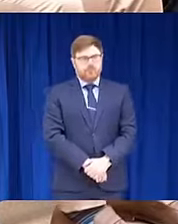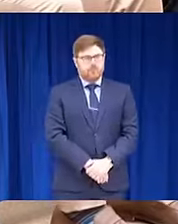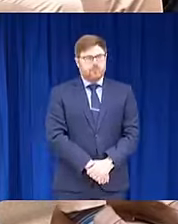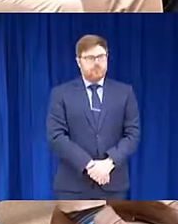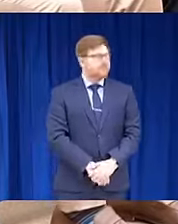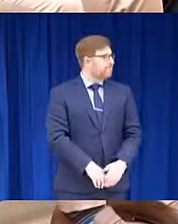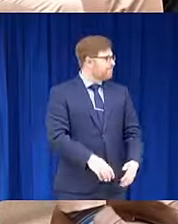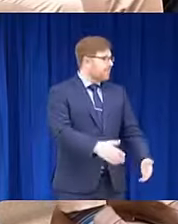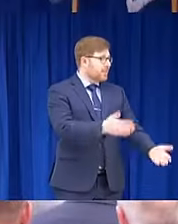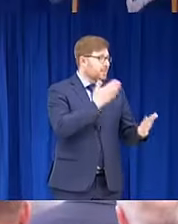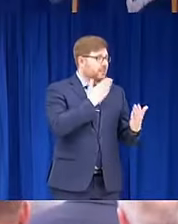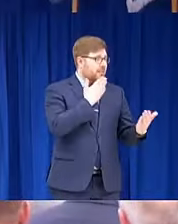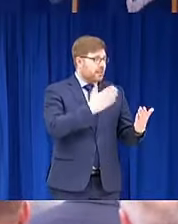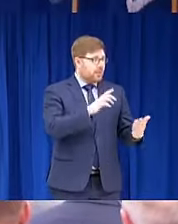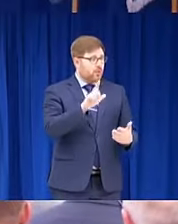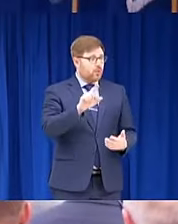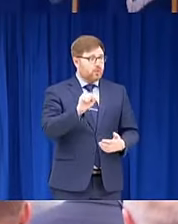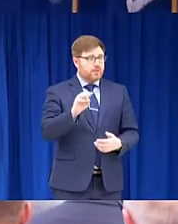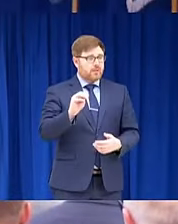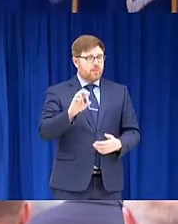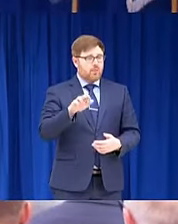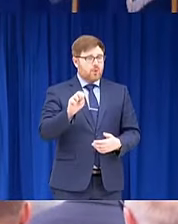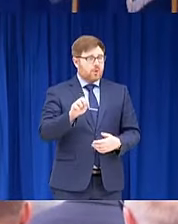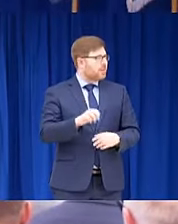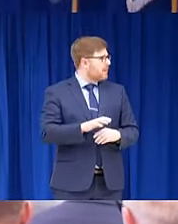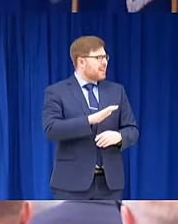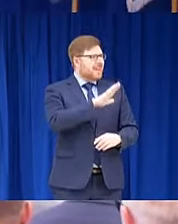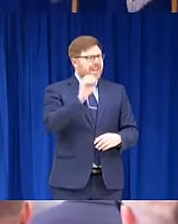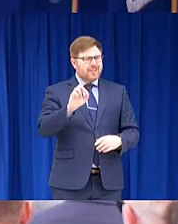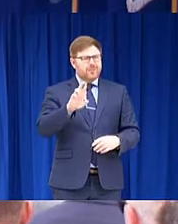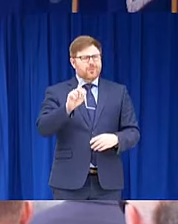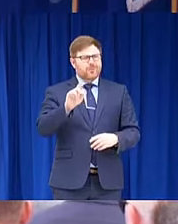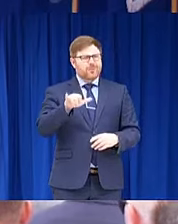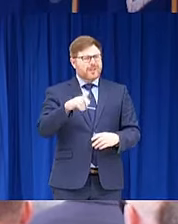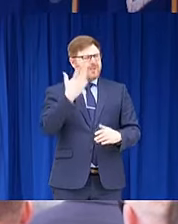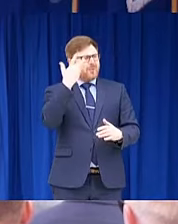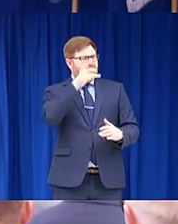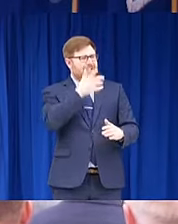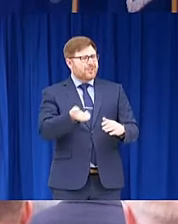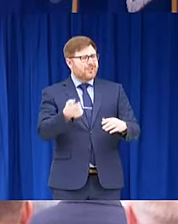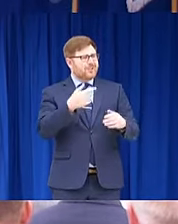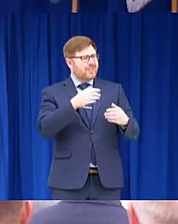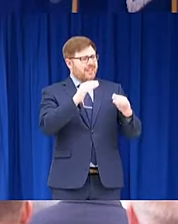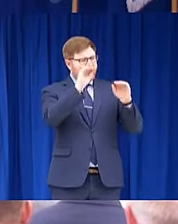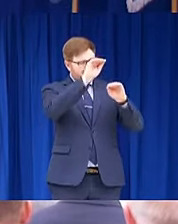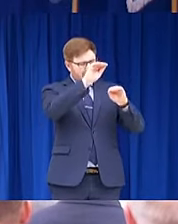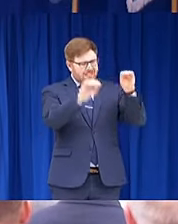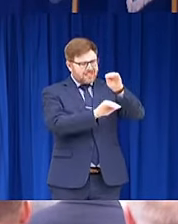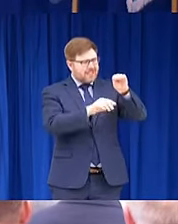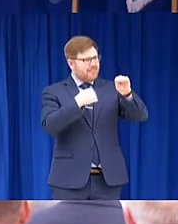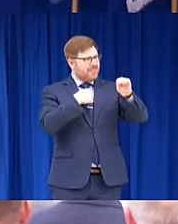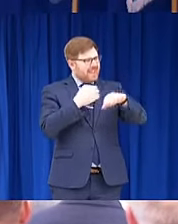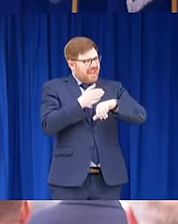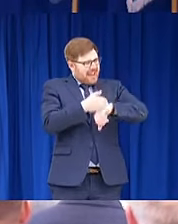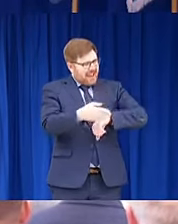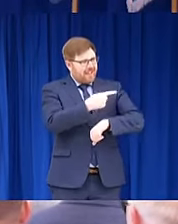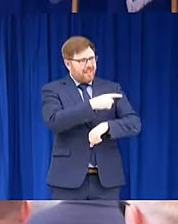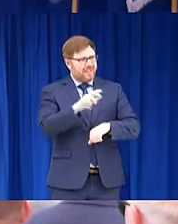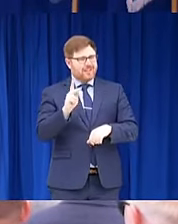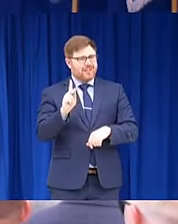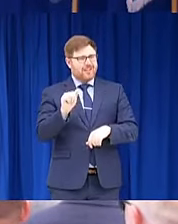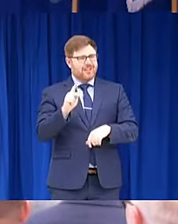Hey, thanks, Lieutenant Moore. And Rudy, why did you put me after Technical Sergeant Kakumu? We got to talk about that in the